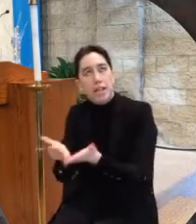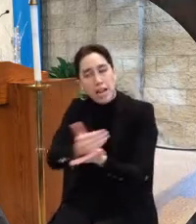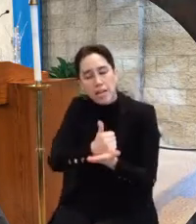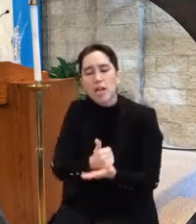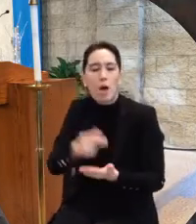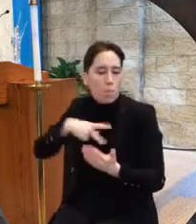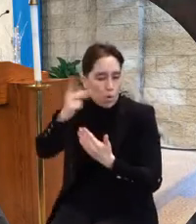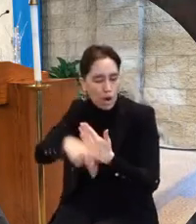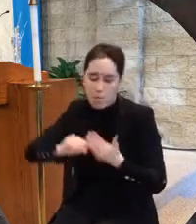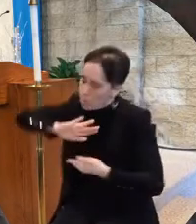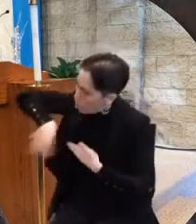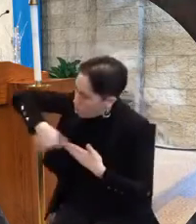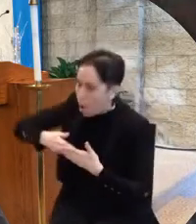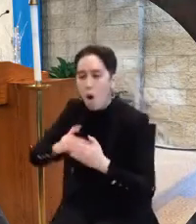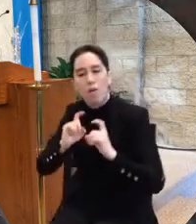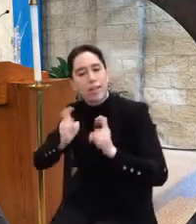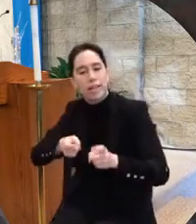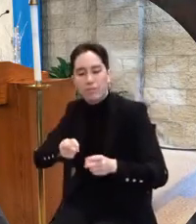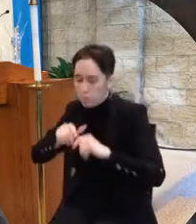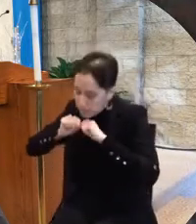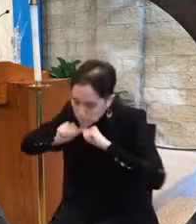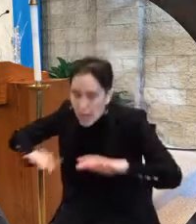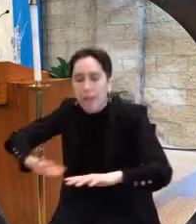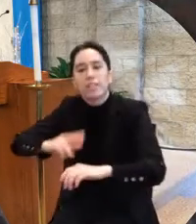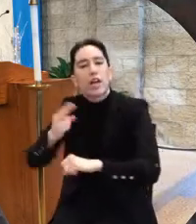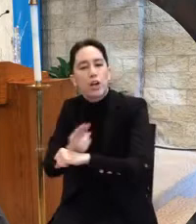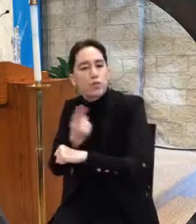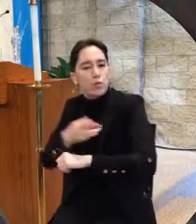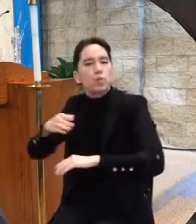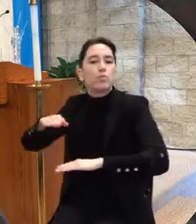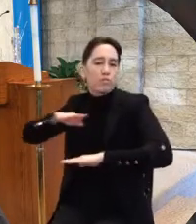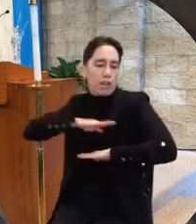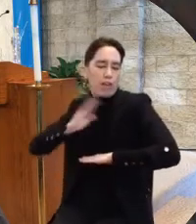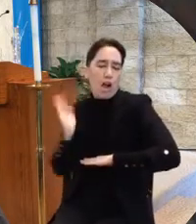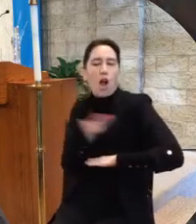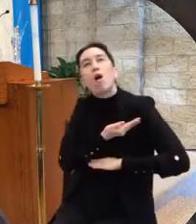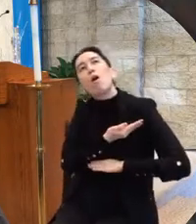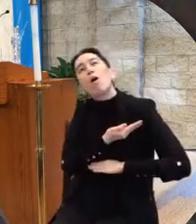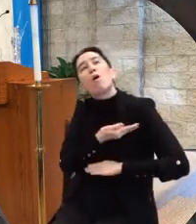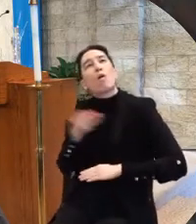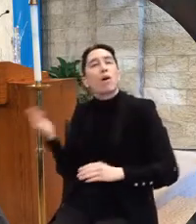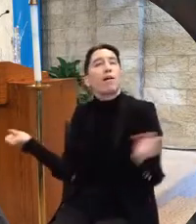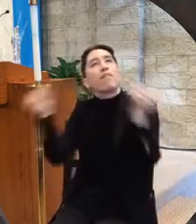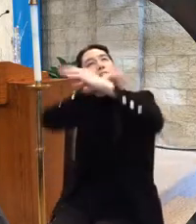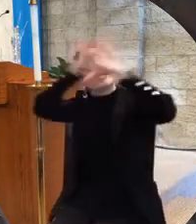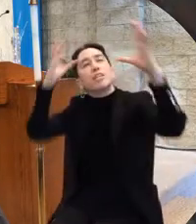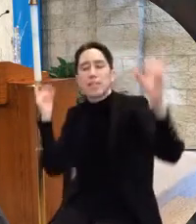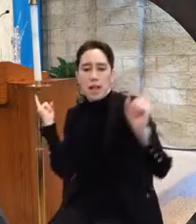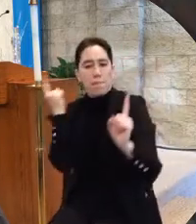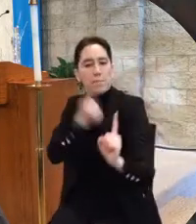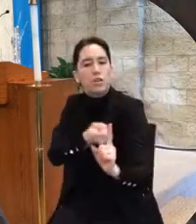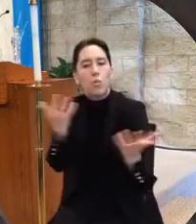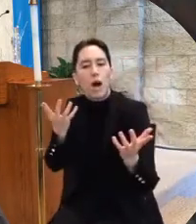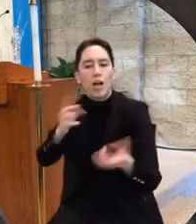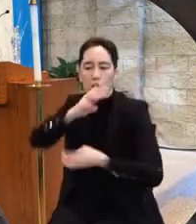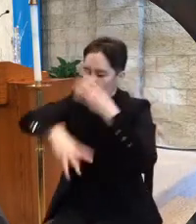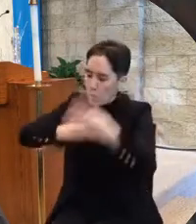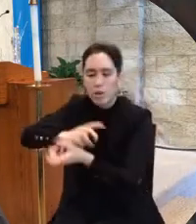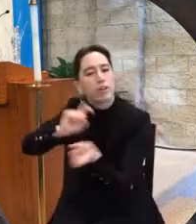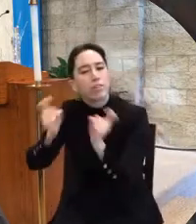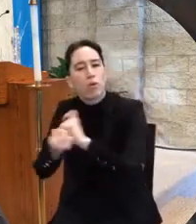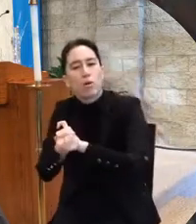gifts, and we send them forth to fulfill our vision and mission of a transformed world. Thank